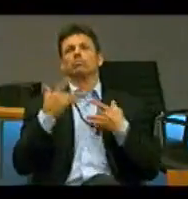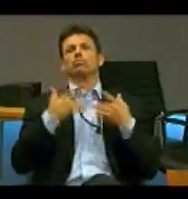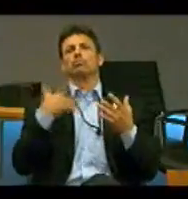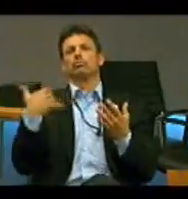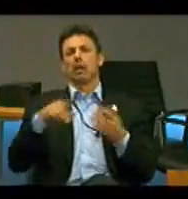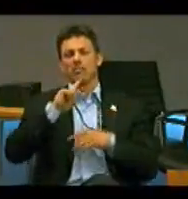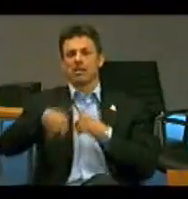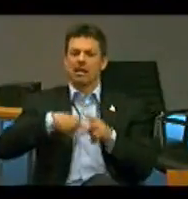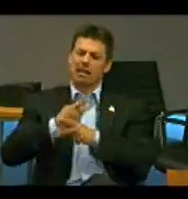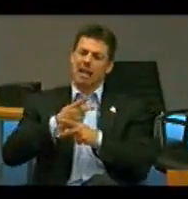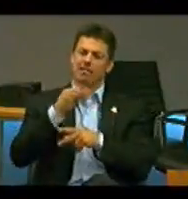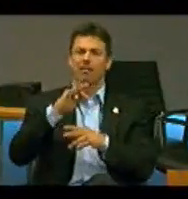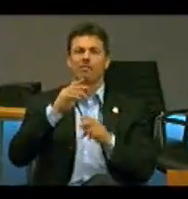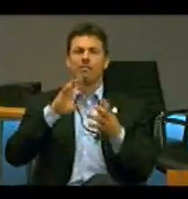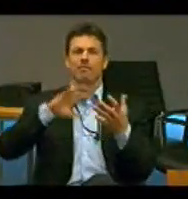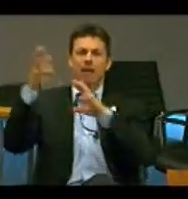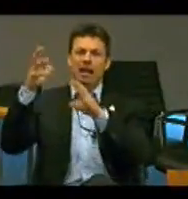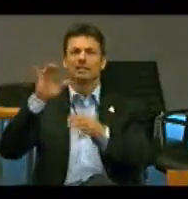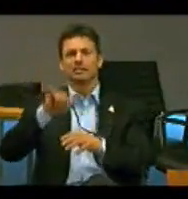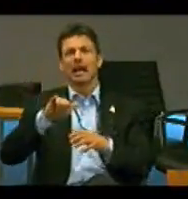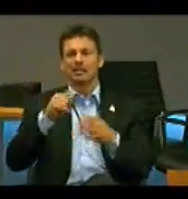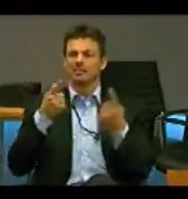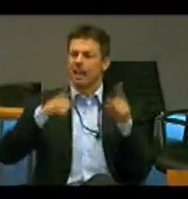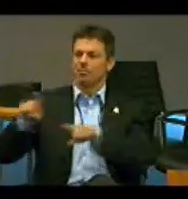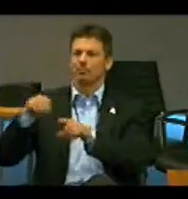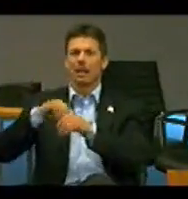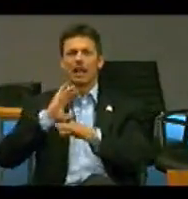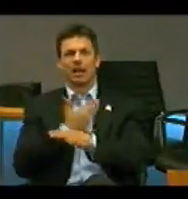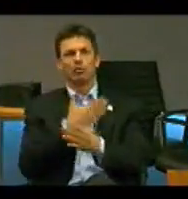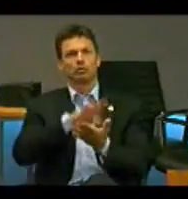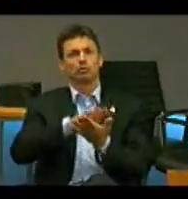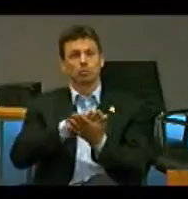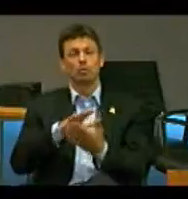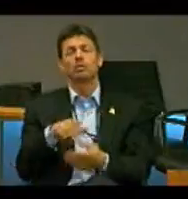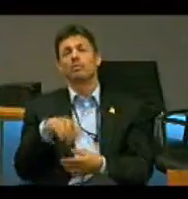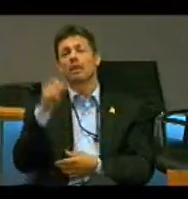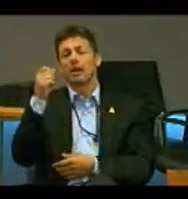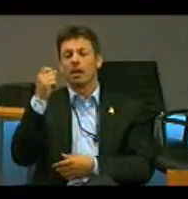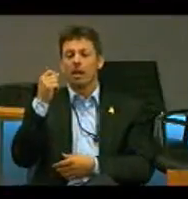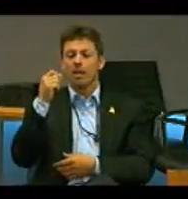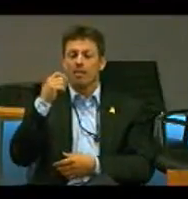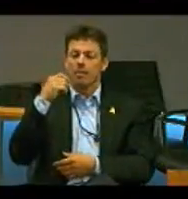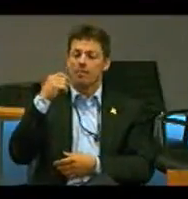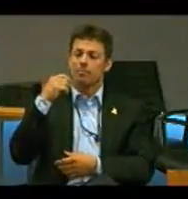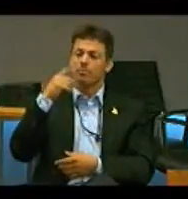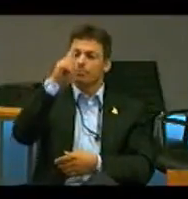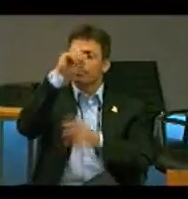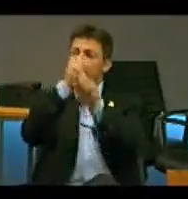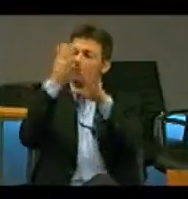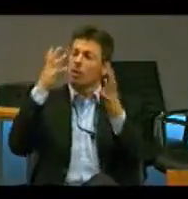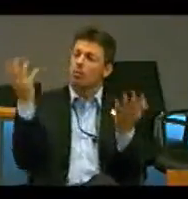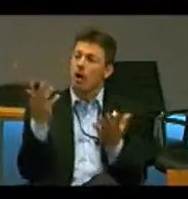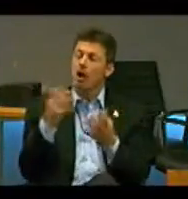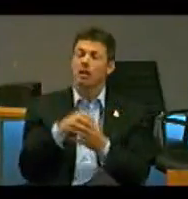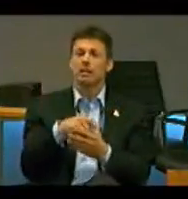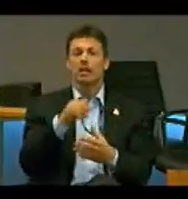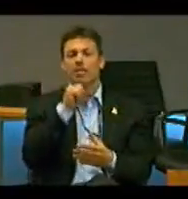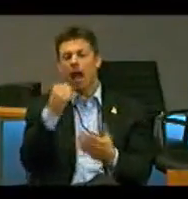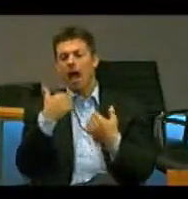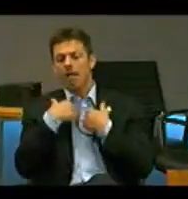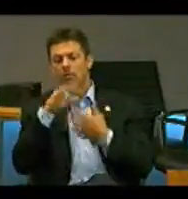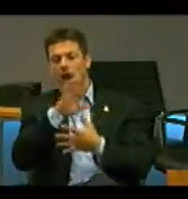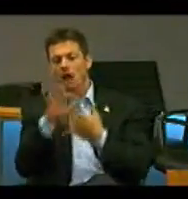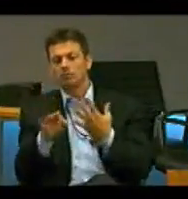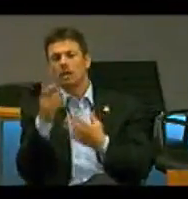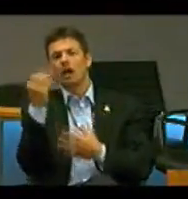of violence that's going on in our schools. And the idea here is not to not have the option